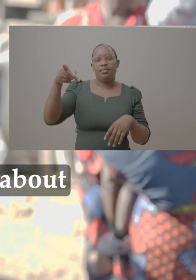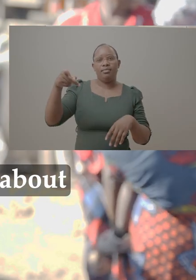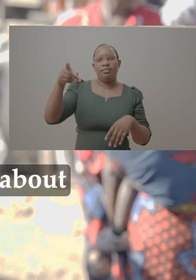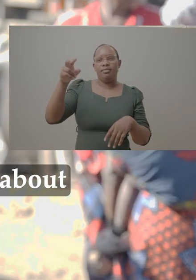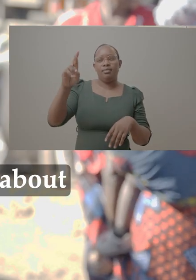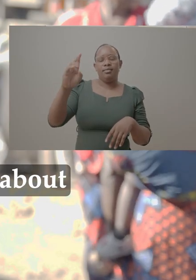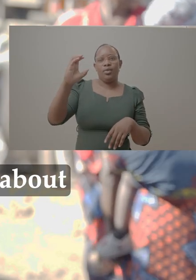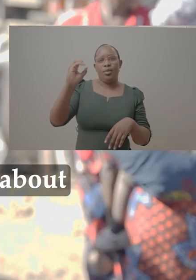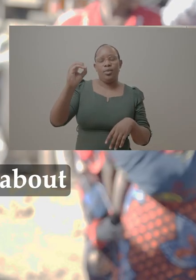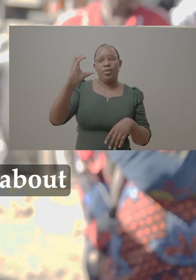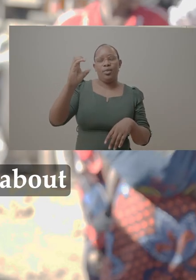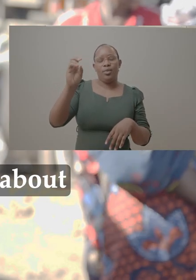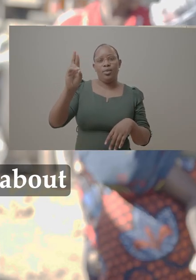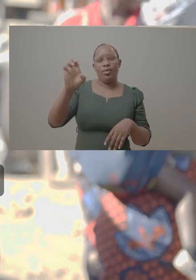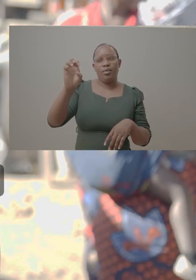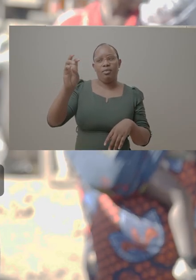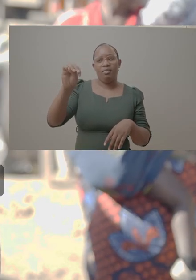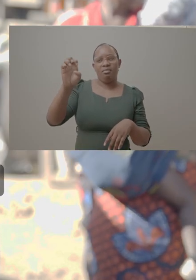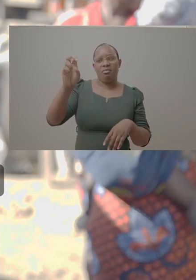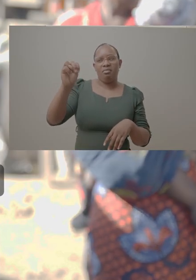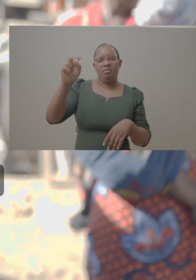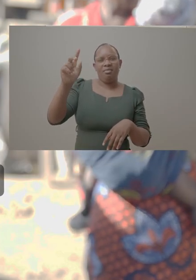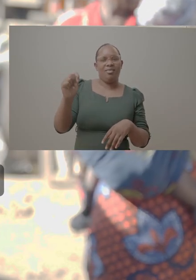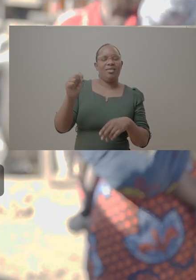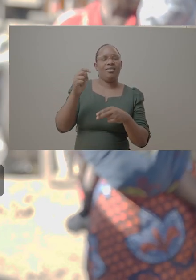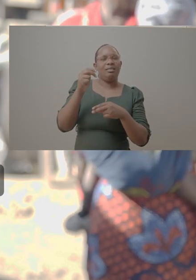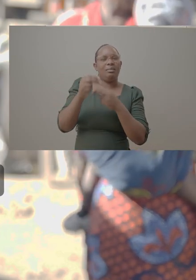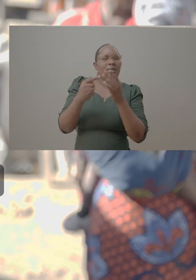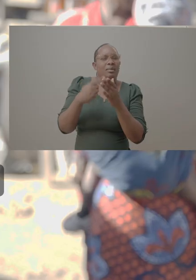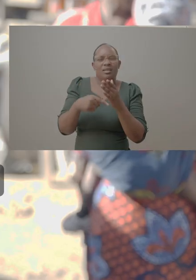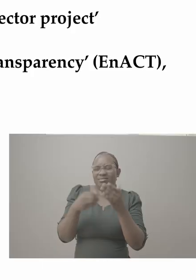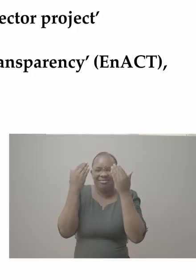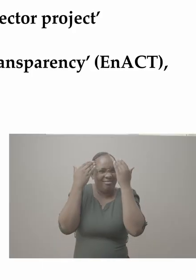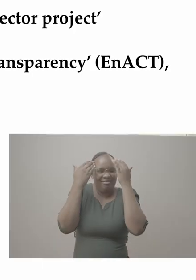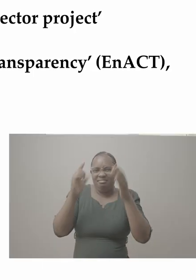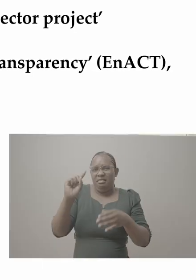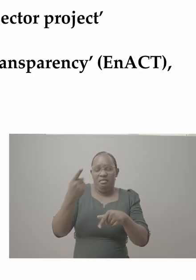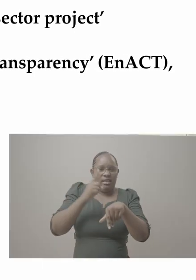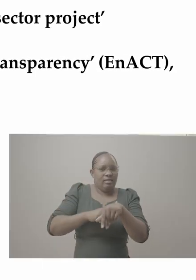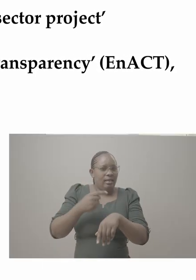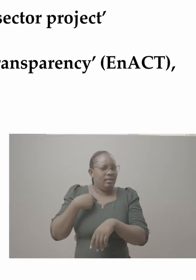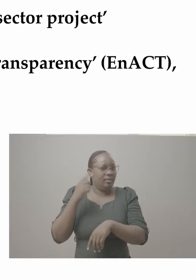public procurement yo mulelanda actually nena yumfuila na kuli imwe.